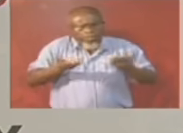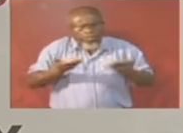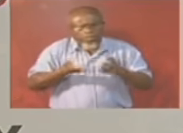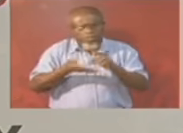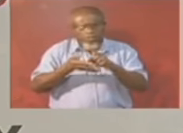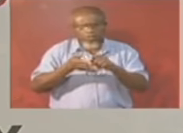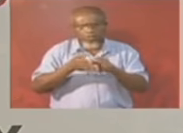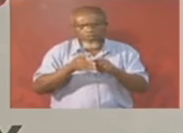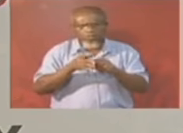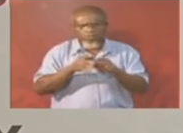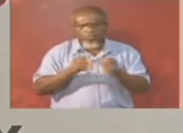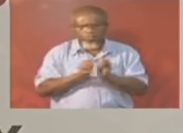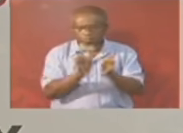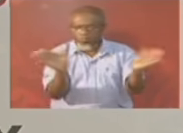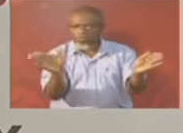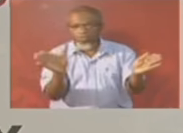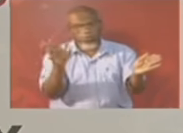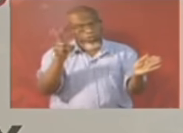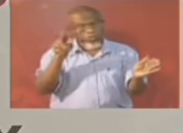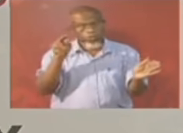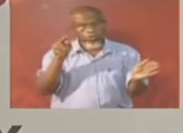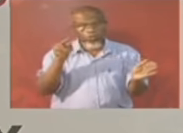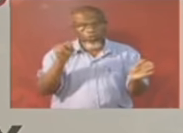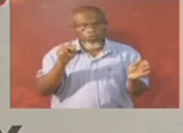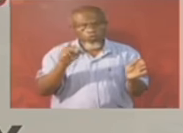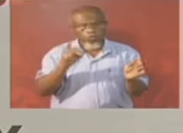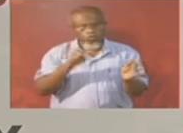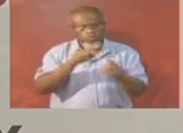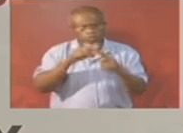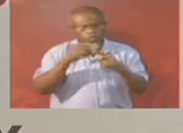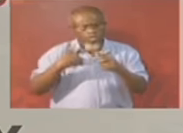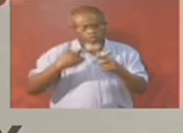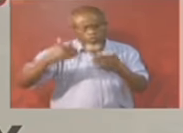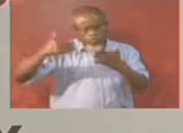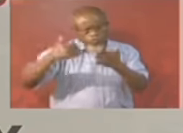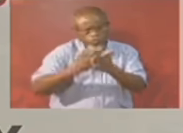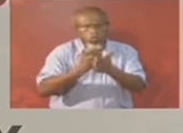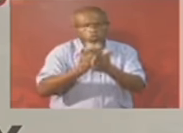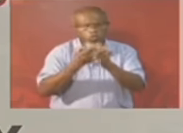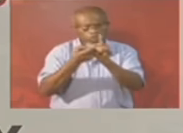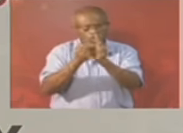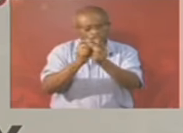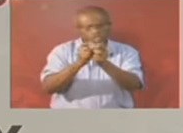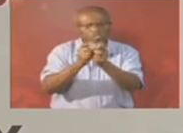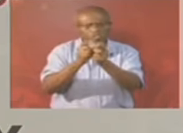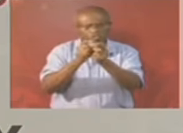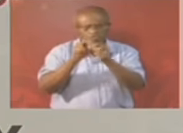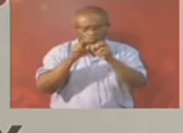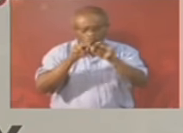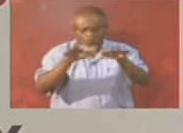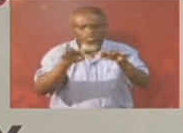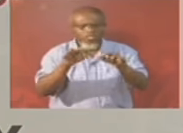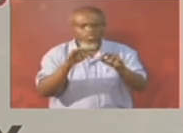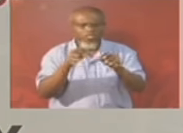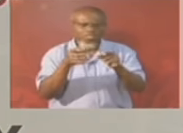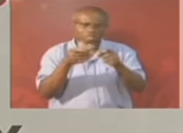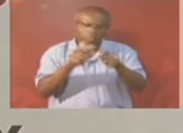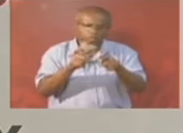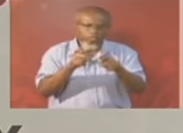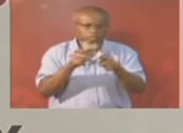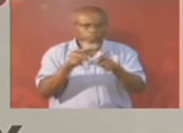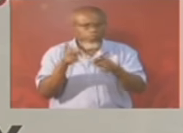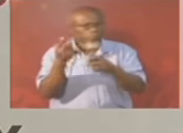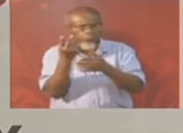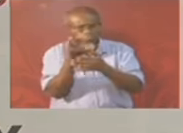At this point, where a new variant has been introduced into a population, the old and new